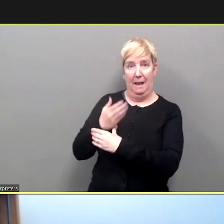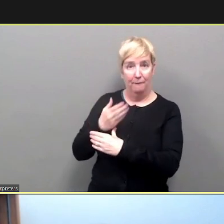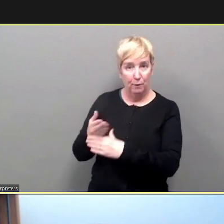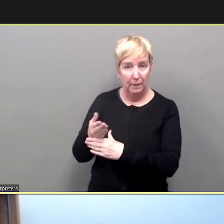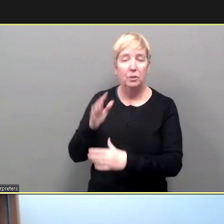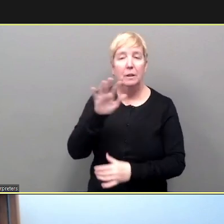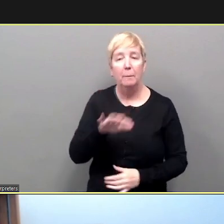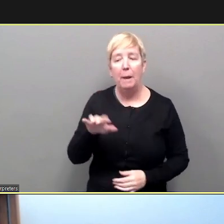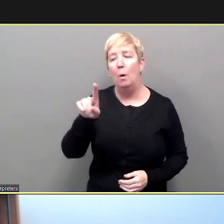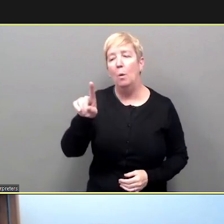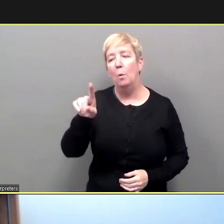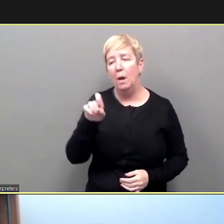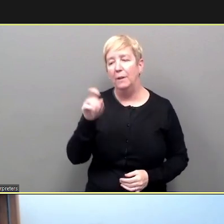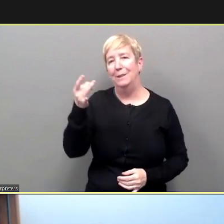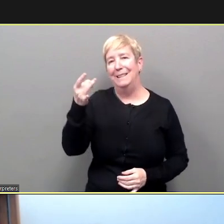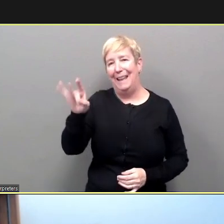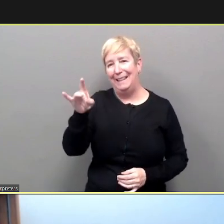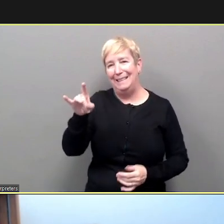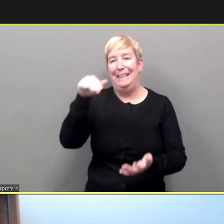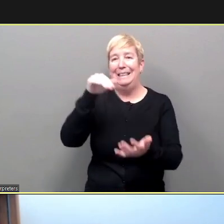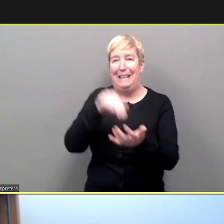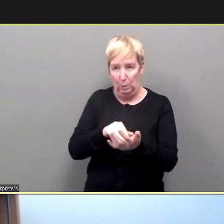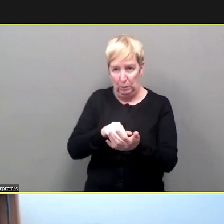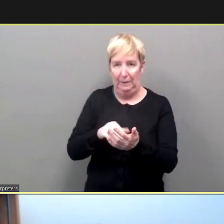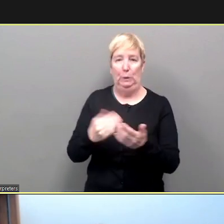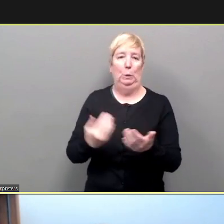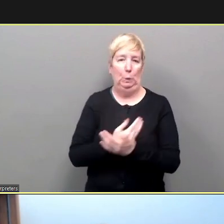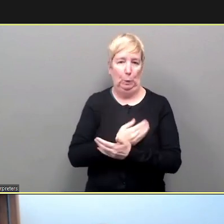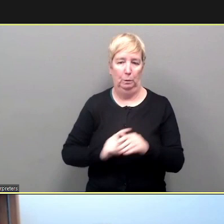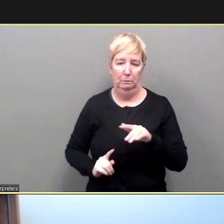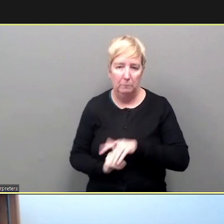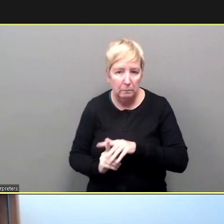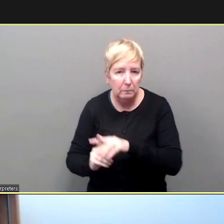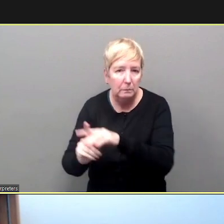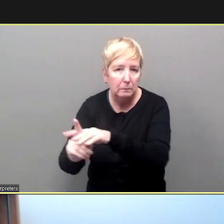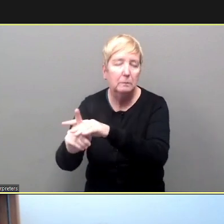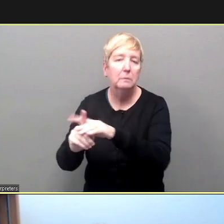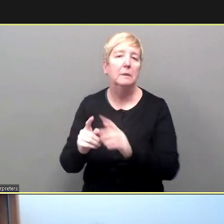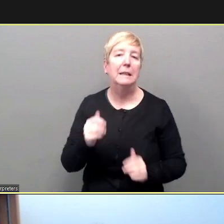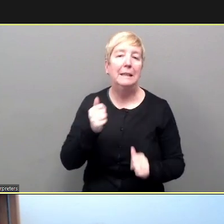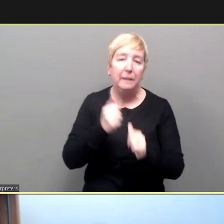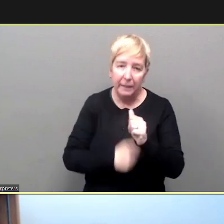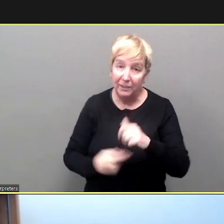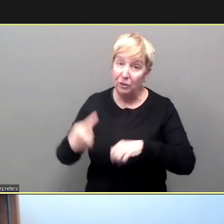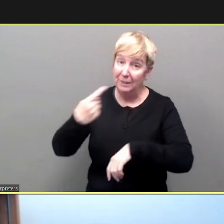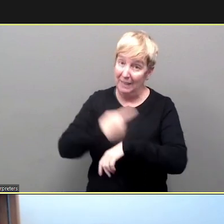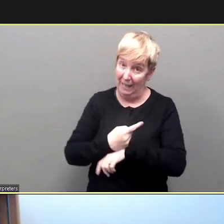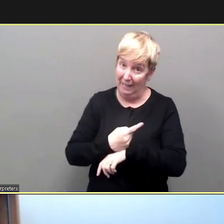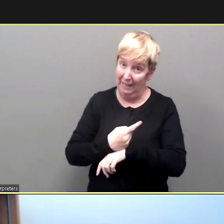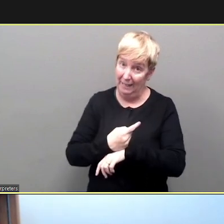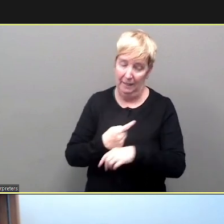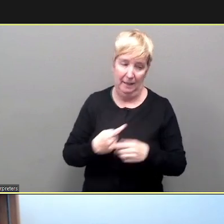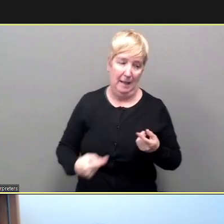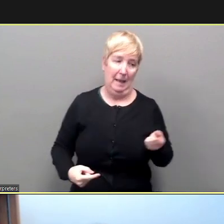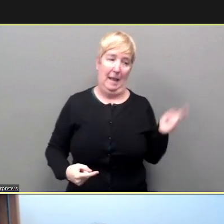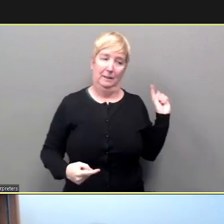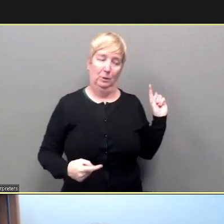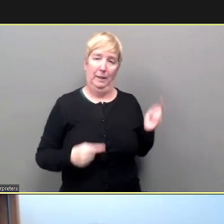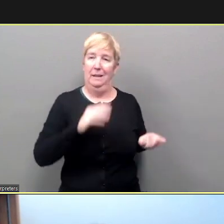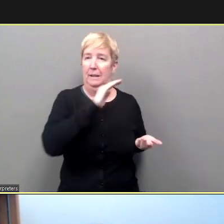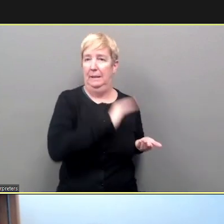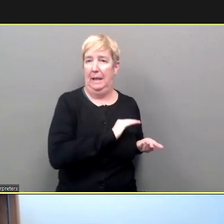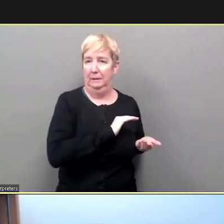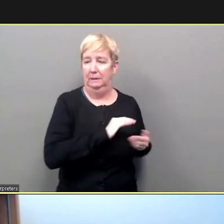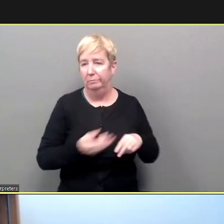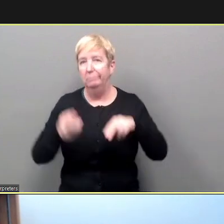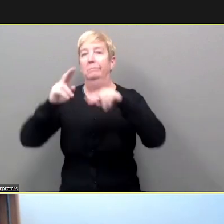about 118,000 new cases per day, and this is an increase from the last week. The